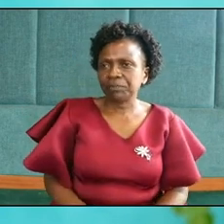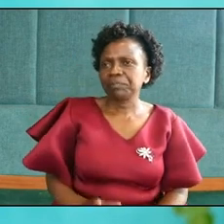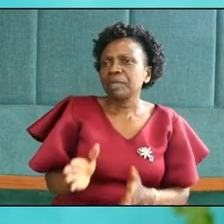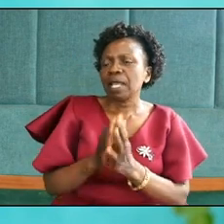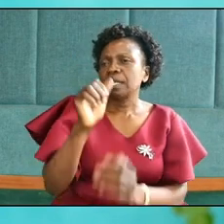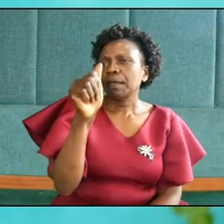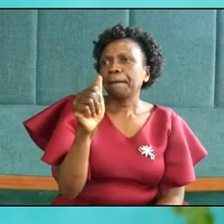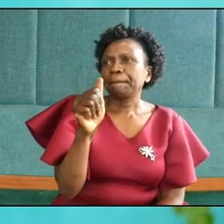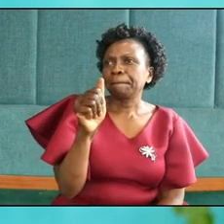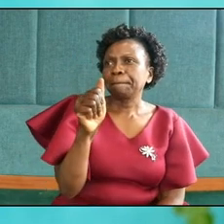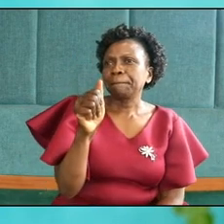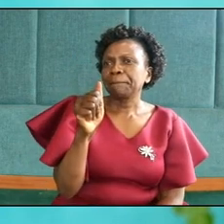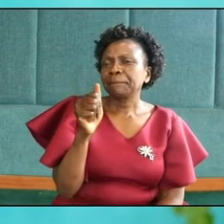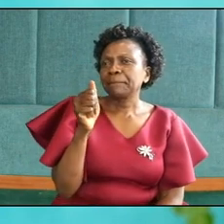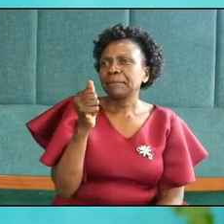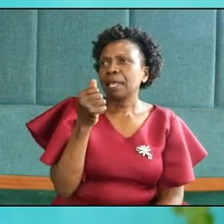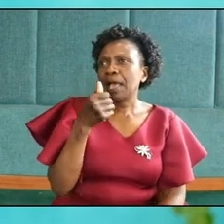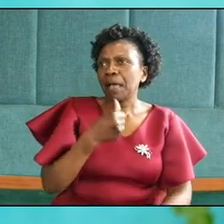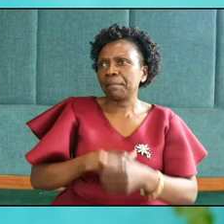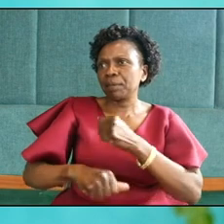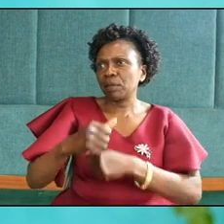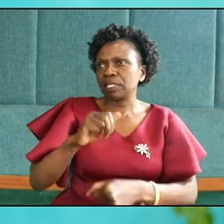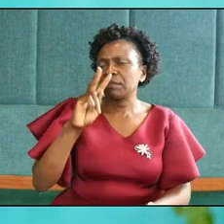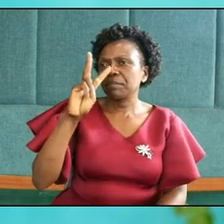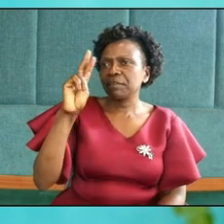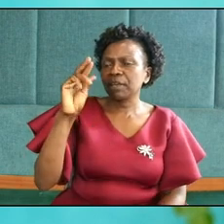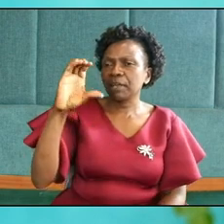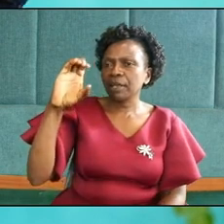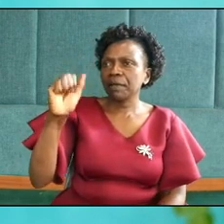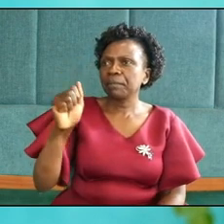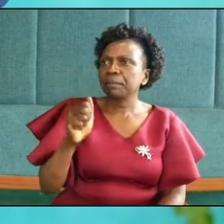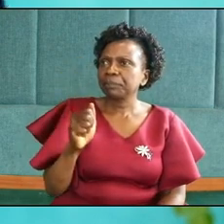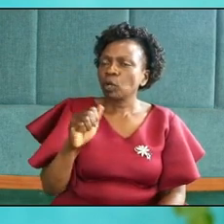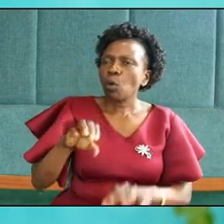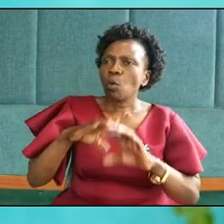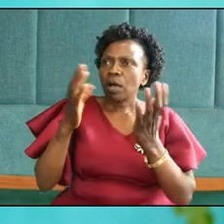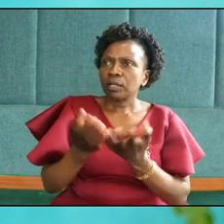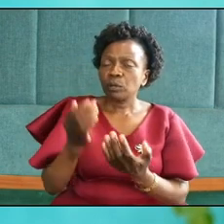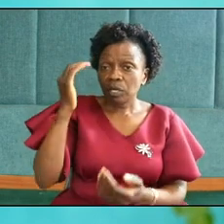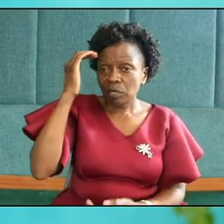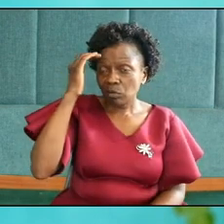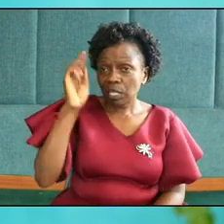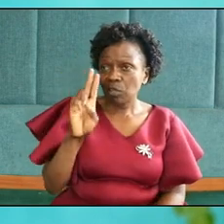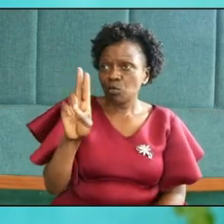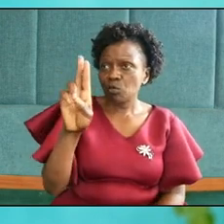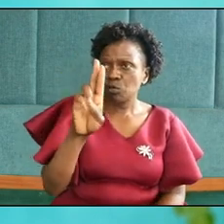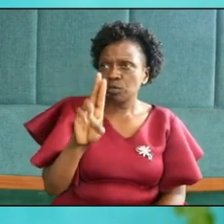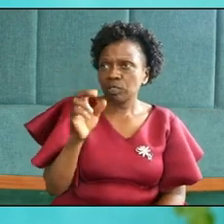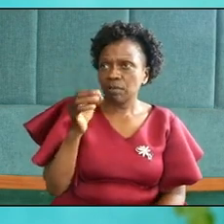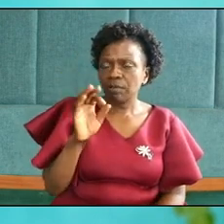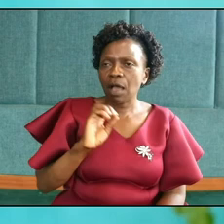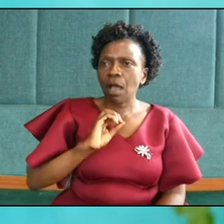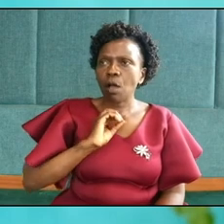And A, ambiguous. VUCA world. We can no longer use